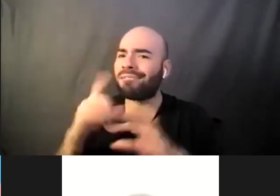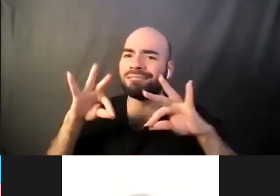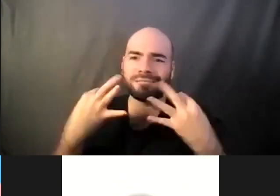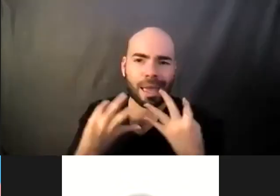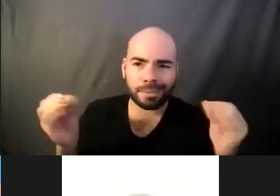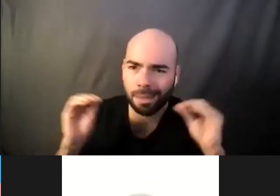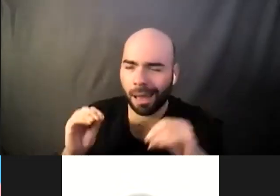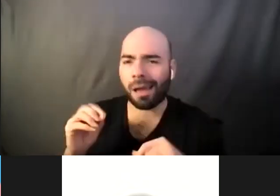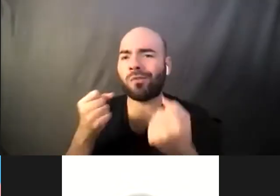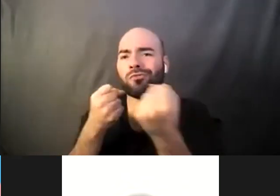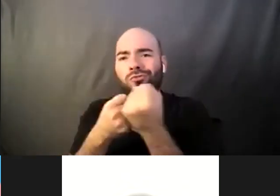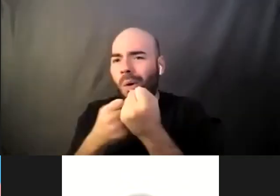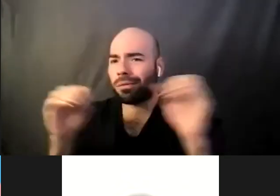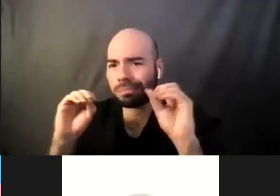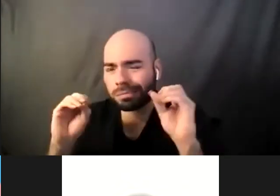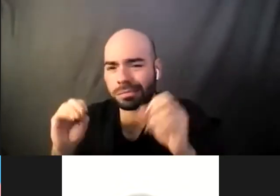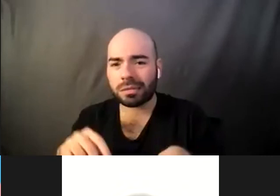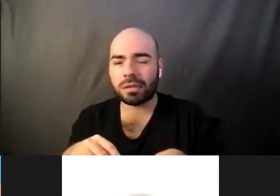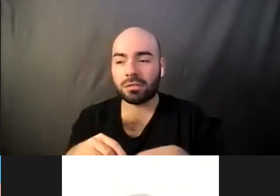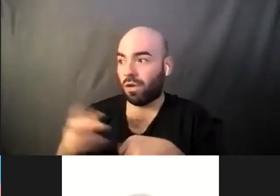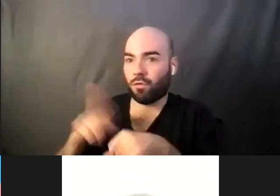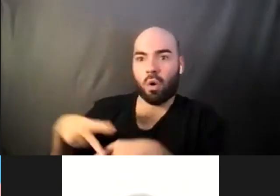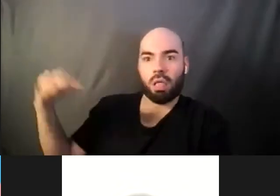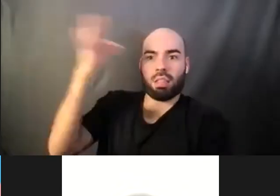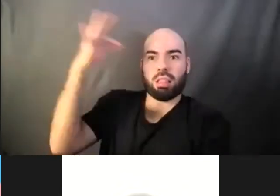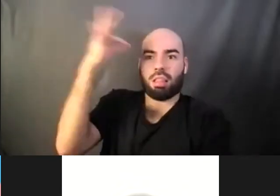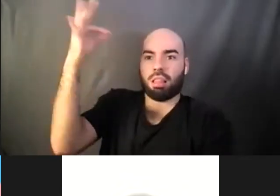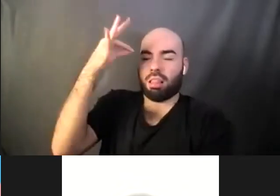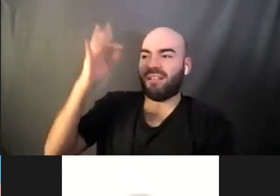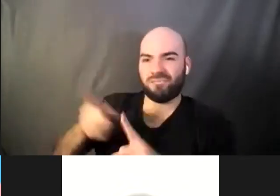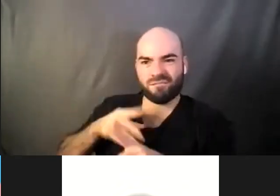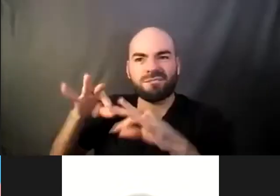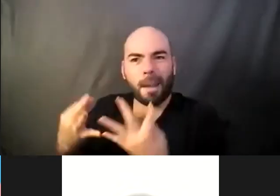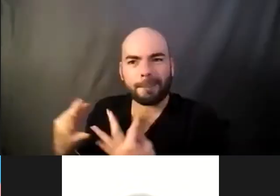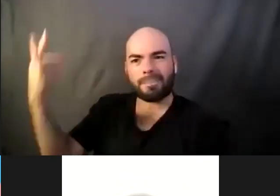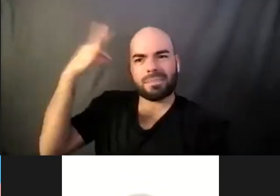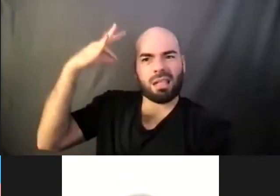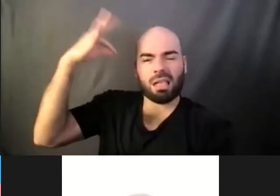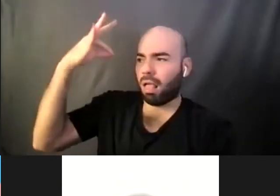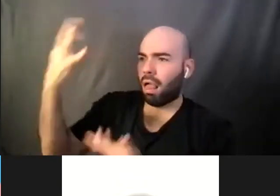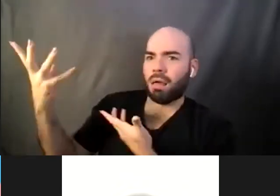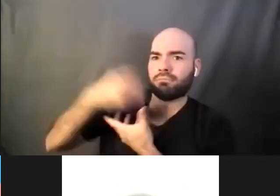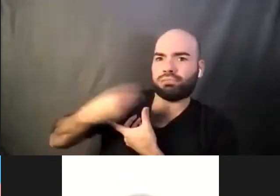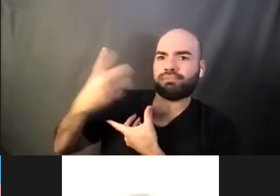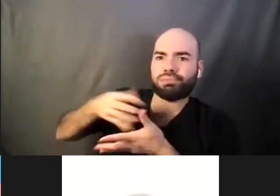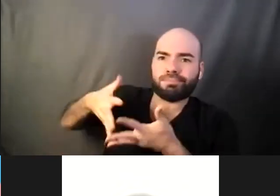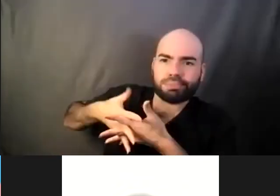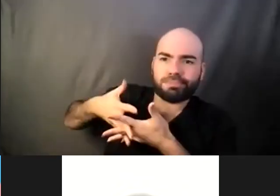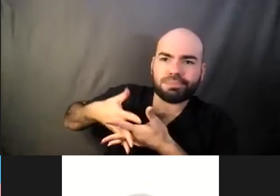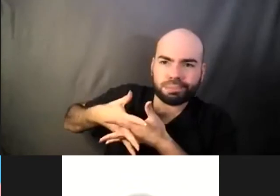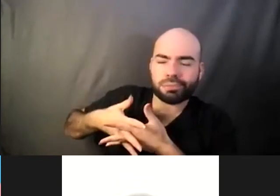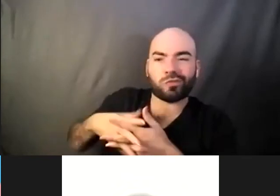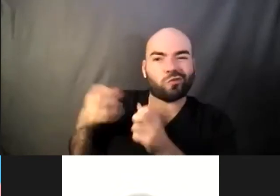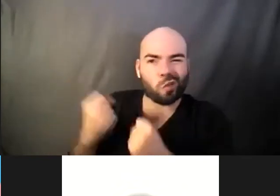you. And how can you not internalize something like that when it's from your family? Mm-hmm. So I've been fortunate enough to come out the other side of